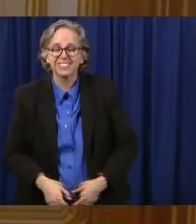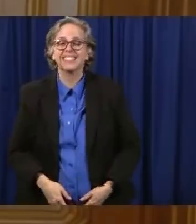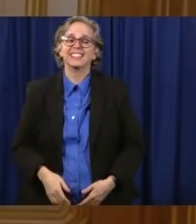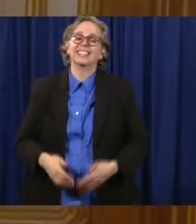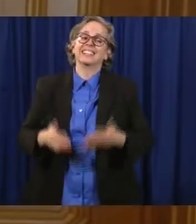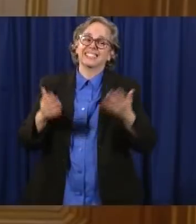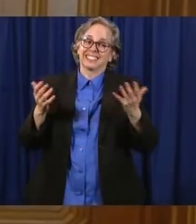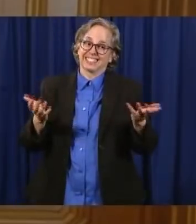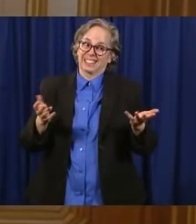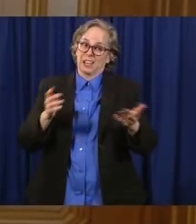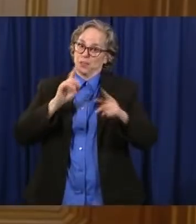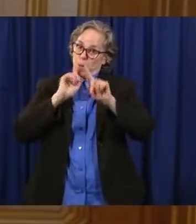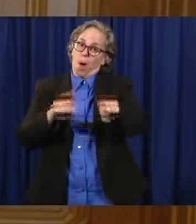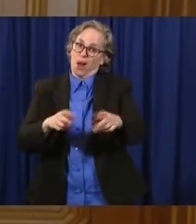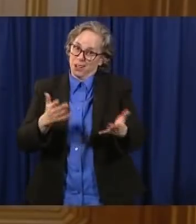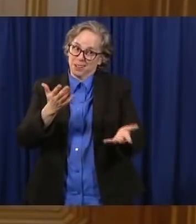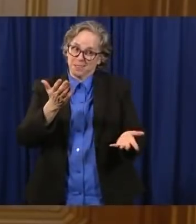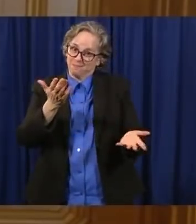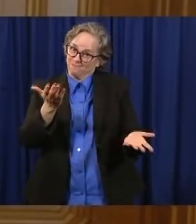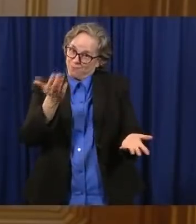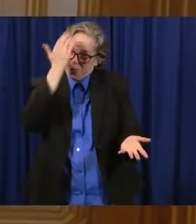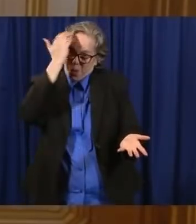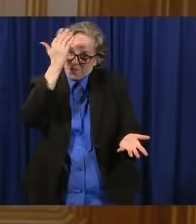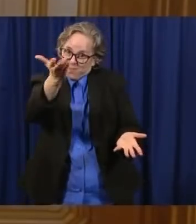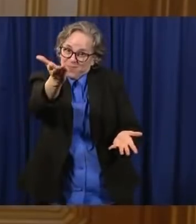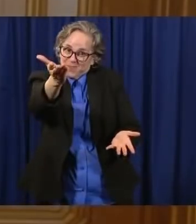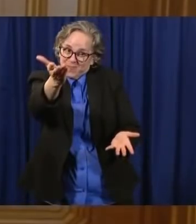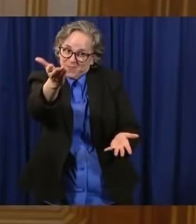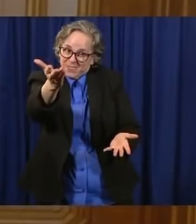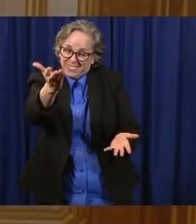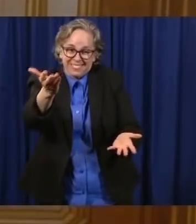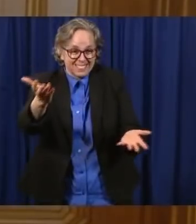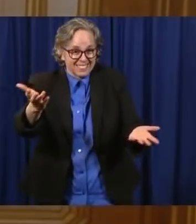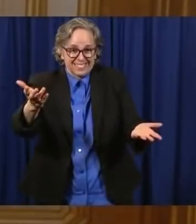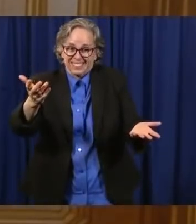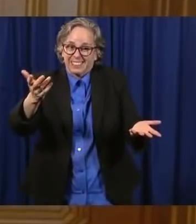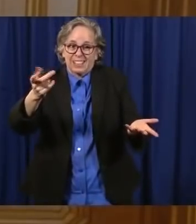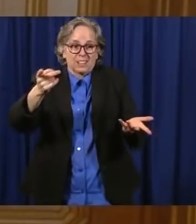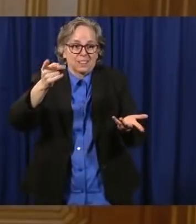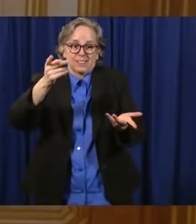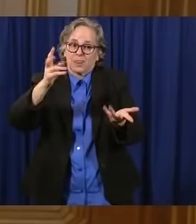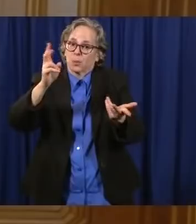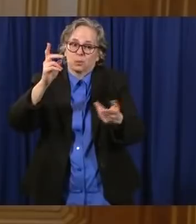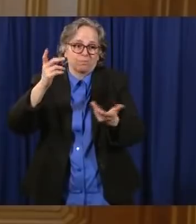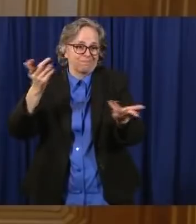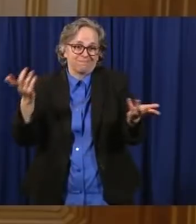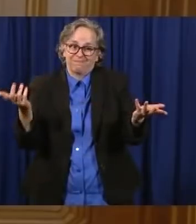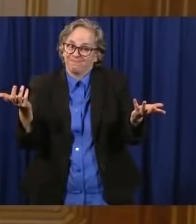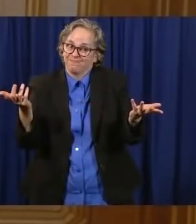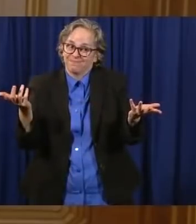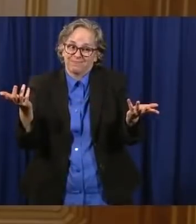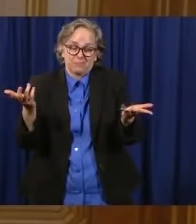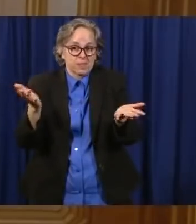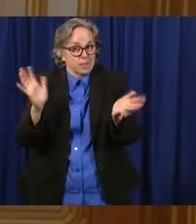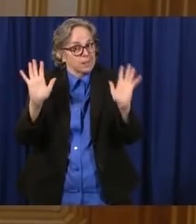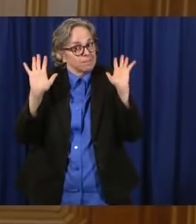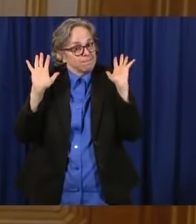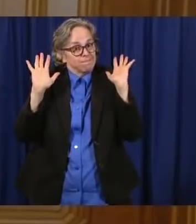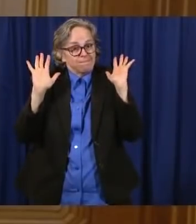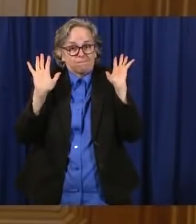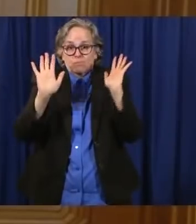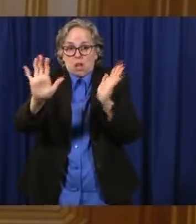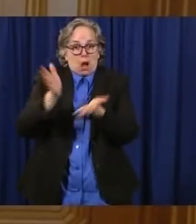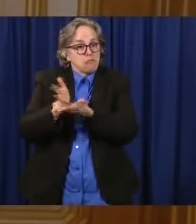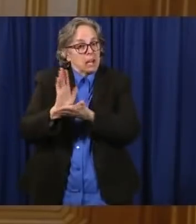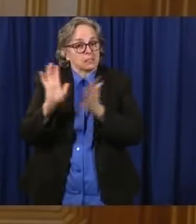order, people exercising their constitutional rights and the First Amendment particularly. I have no idea how large the crowd is because I